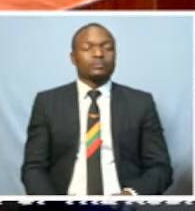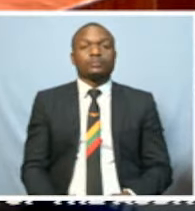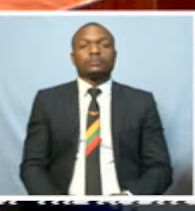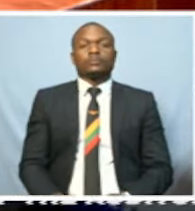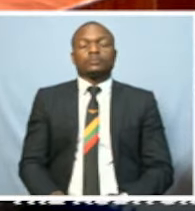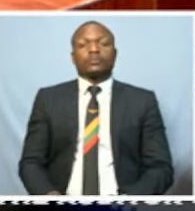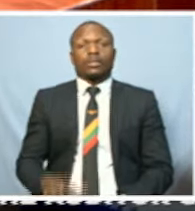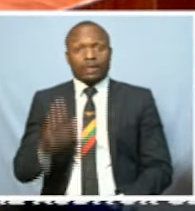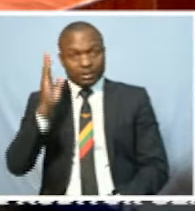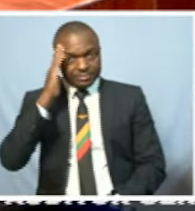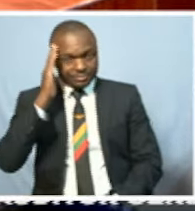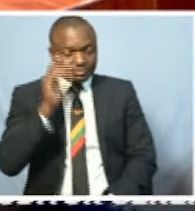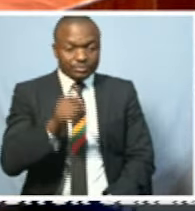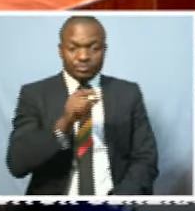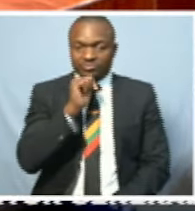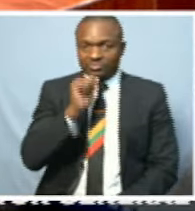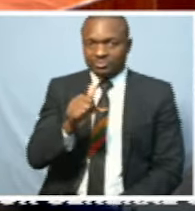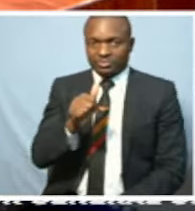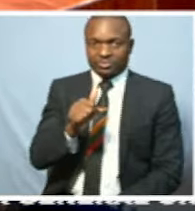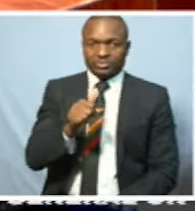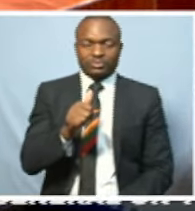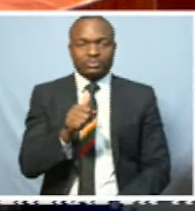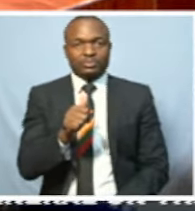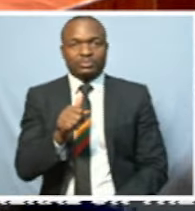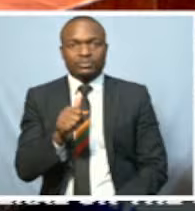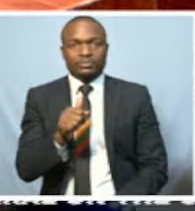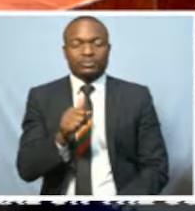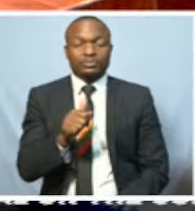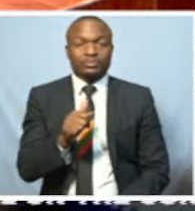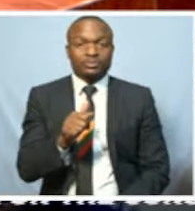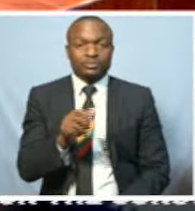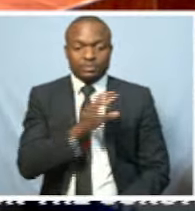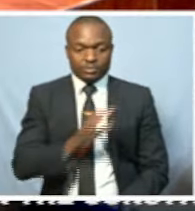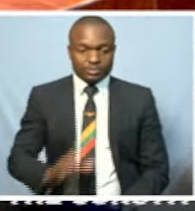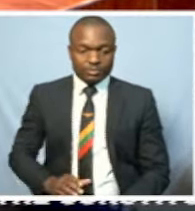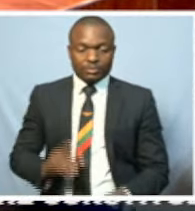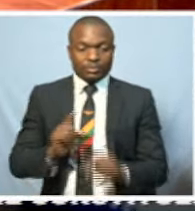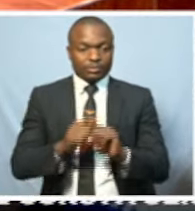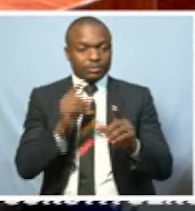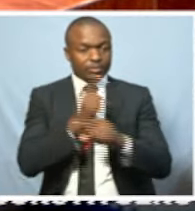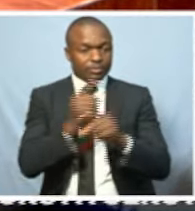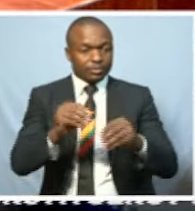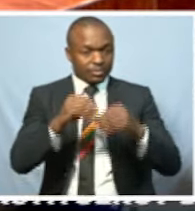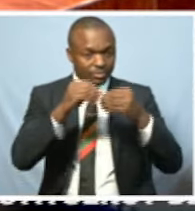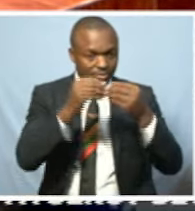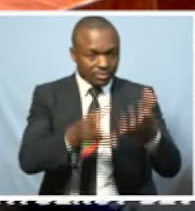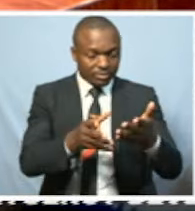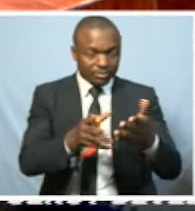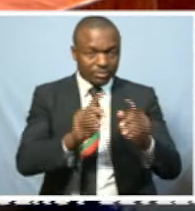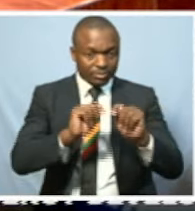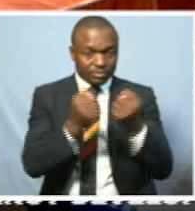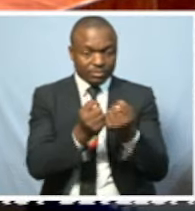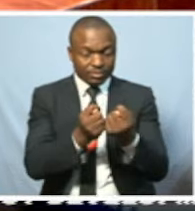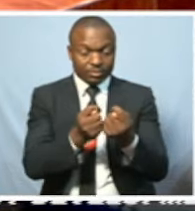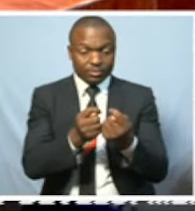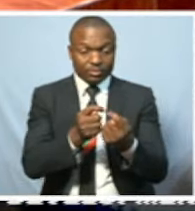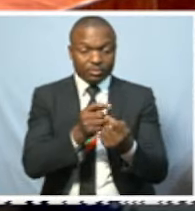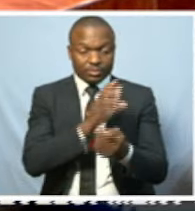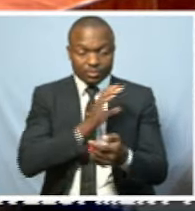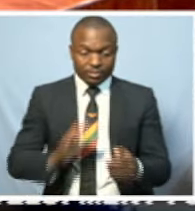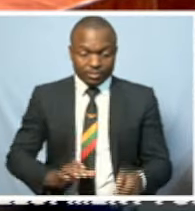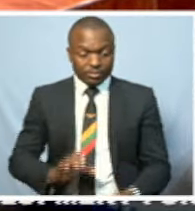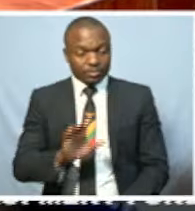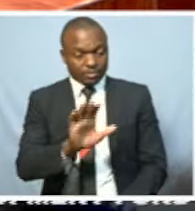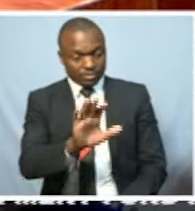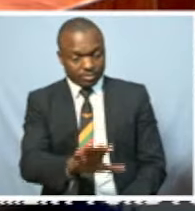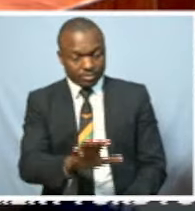I know you are not the employer, you are just given a team. The employer is here. And this is why we